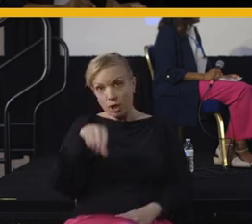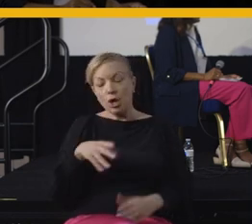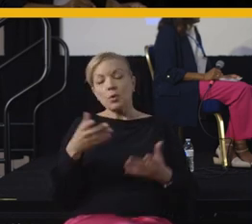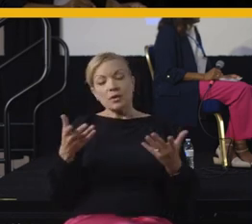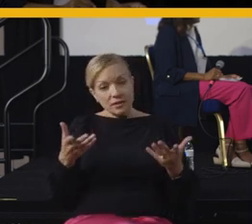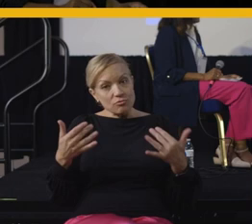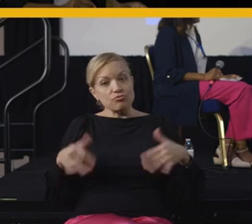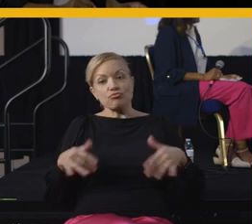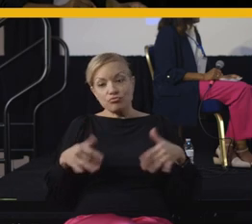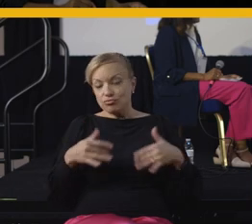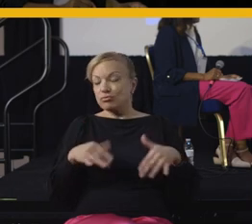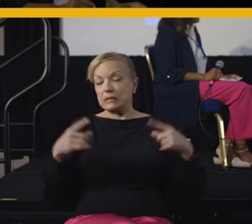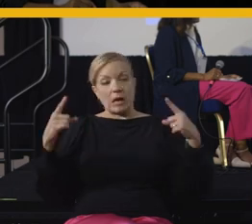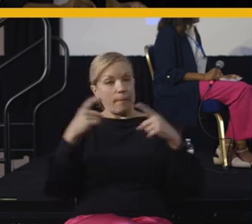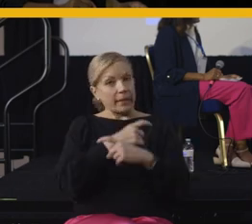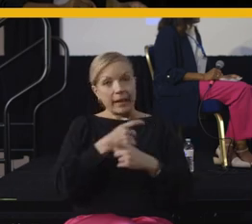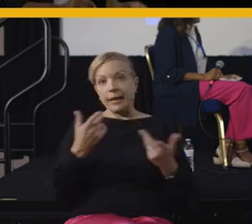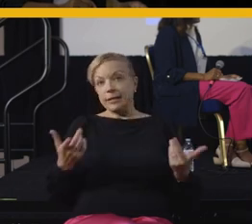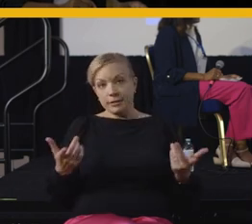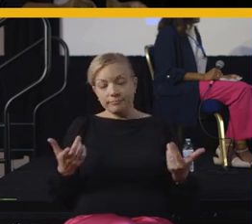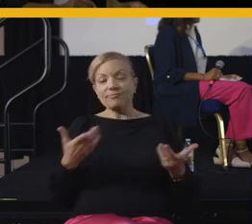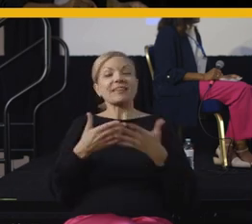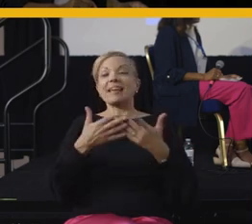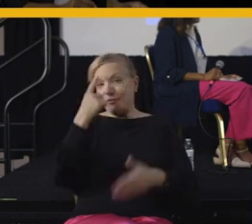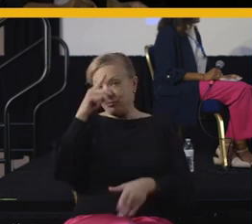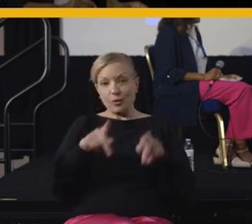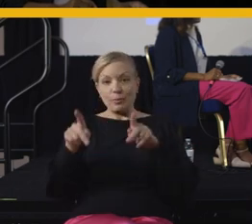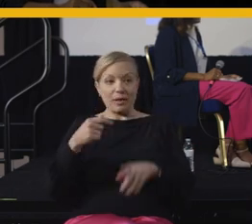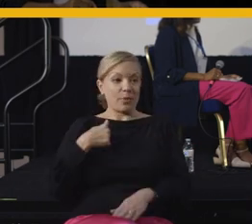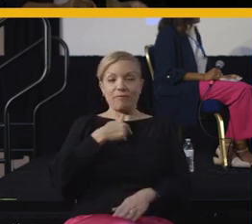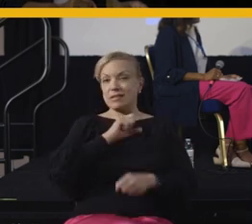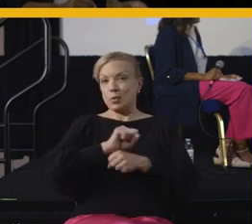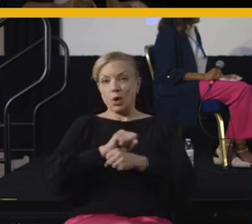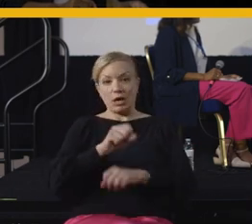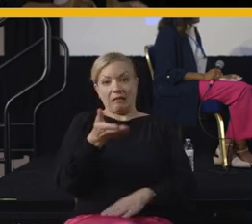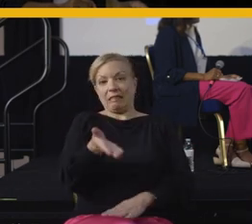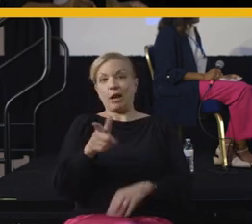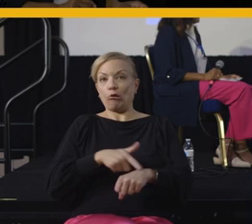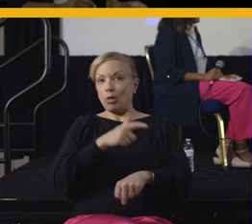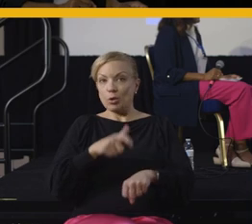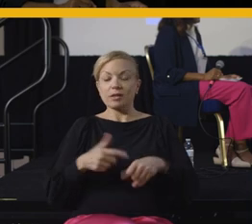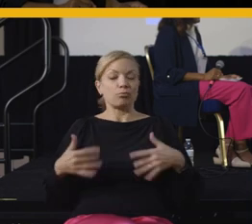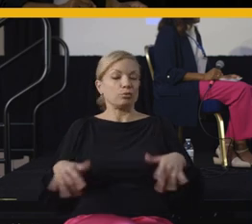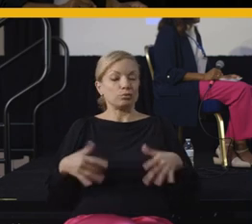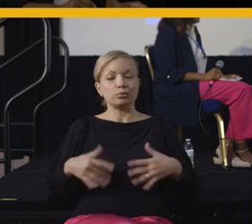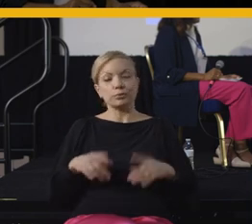heard, is incredibly complicated, even for folks who have been working in that space for a very long time.